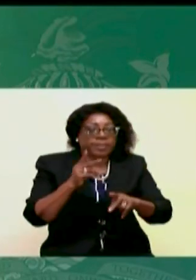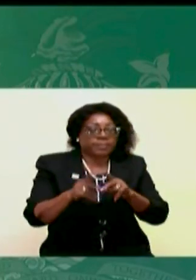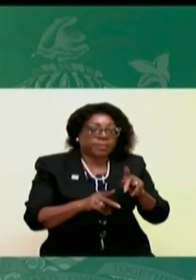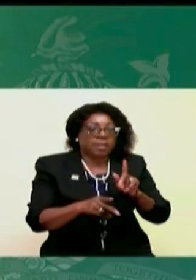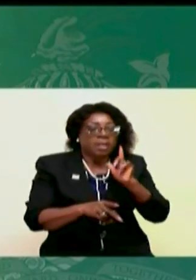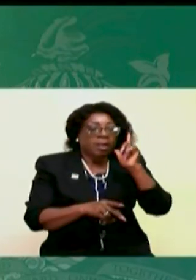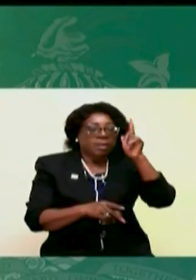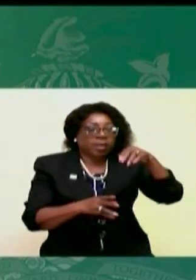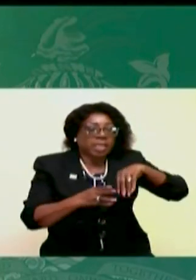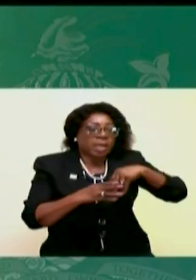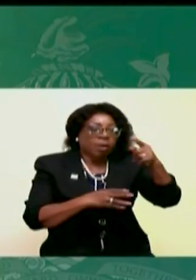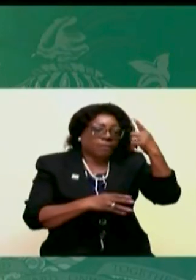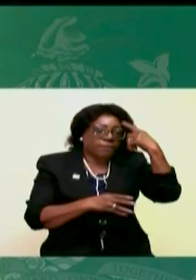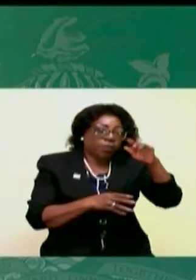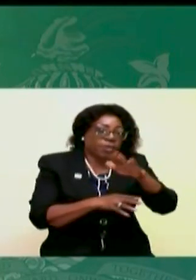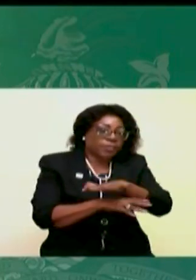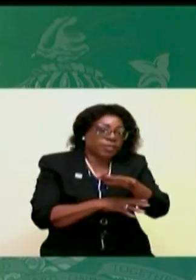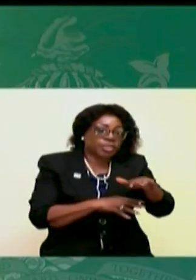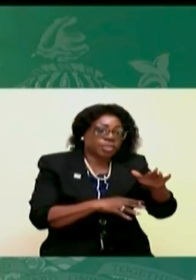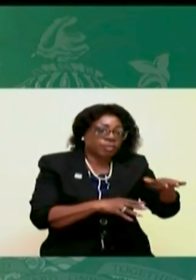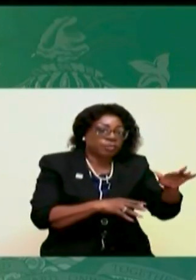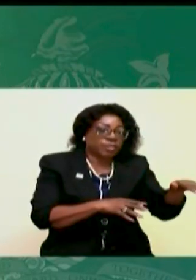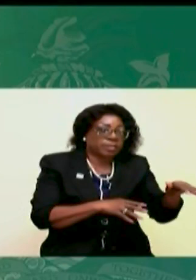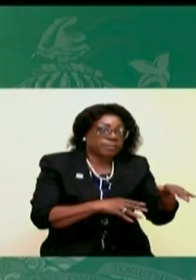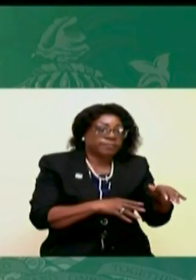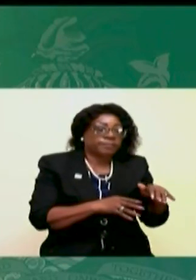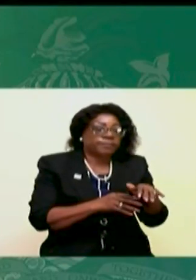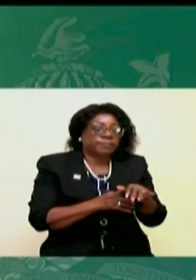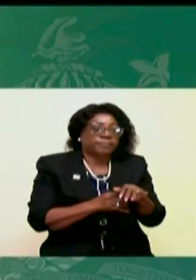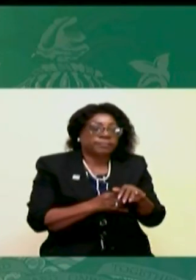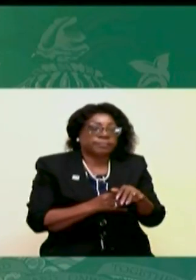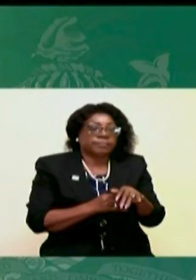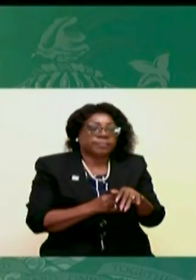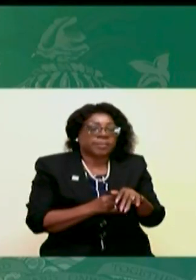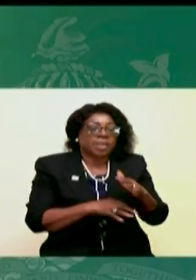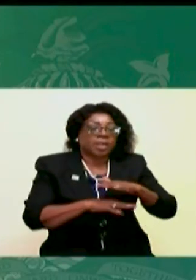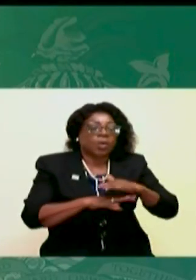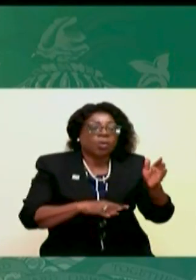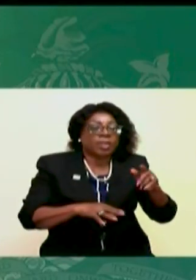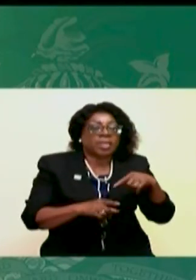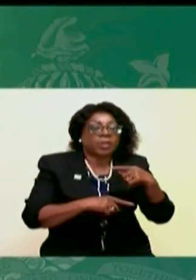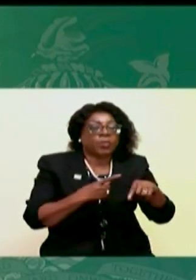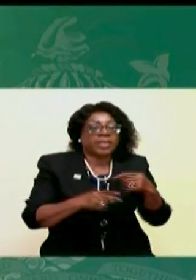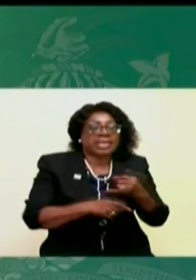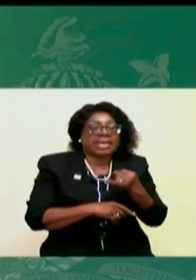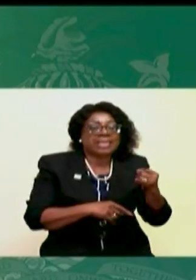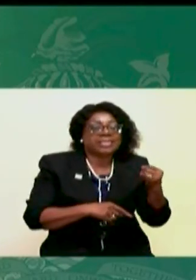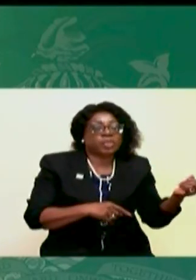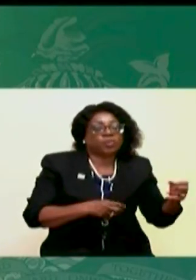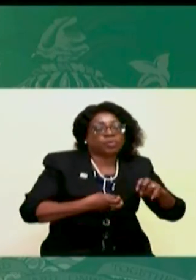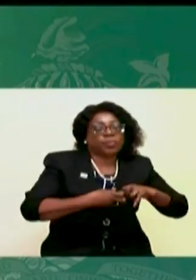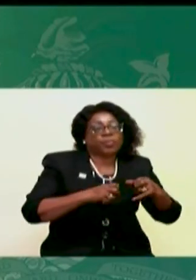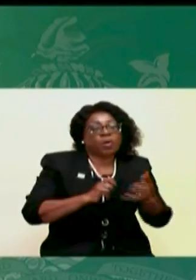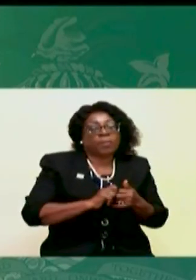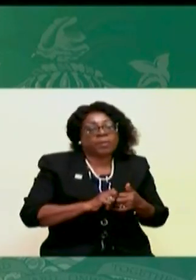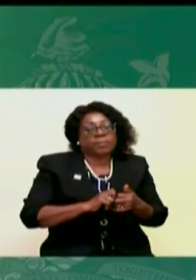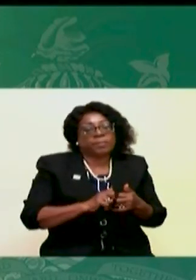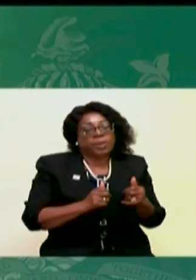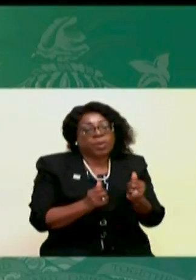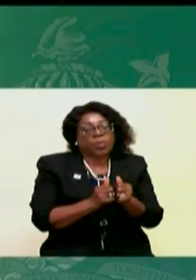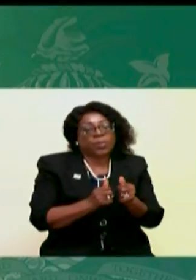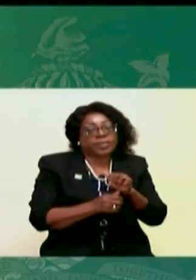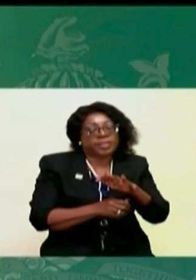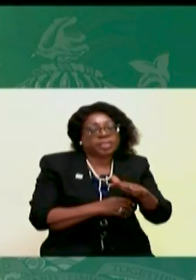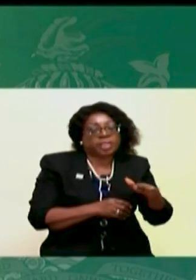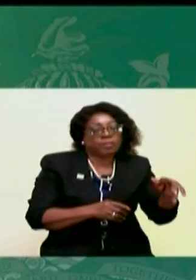children. And as Algernon Island once said, the little darlings, calling when there are issues concerning the children, thinking